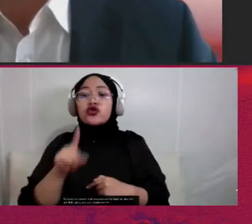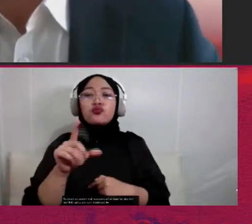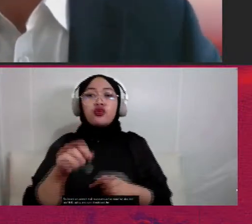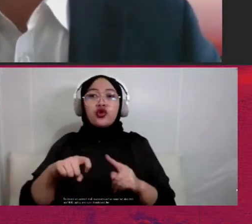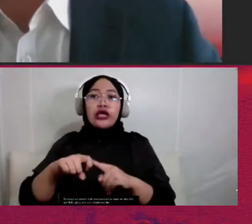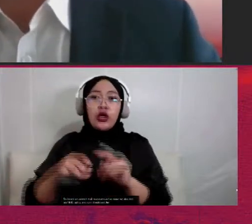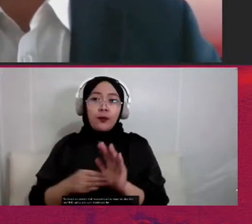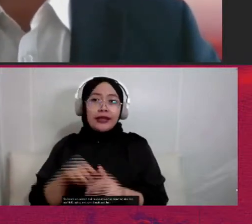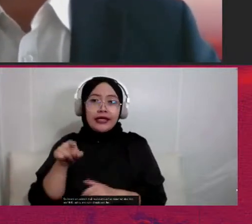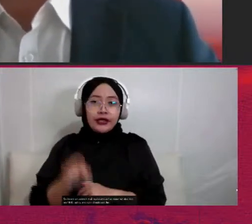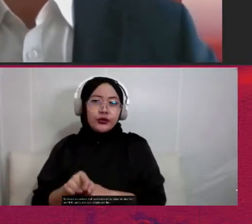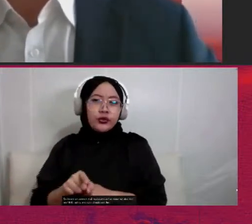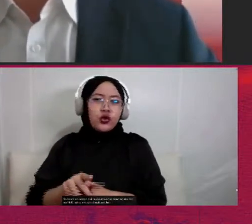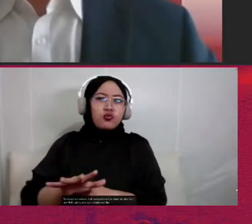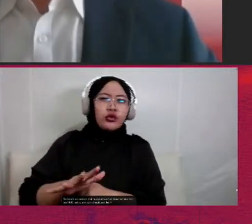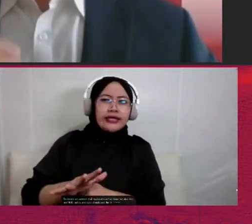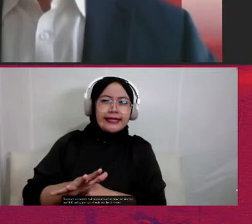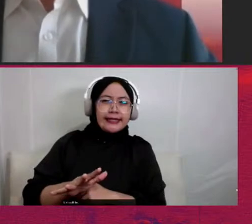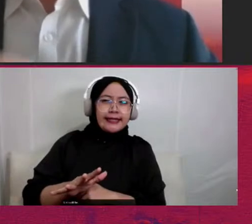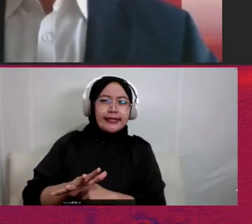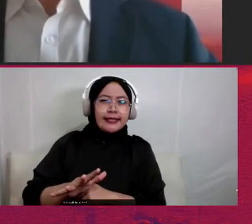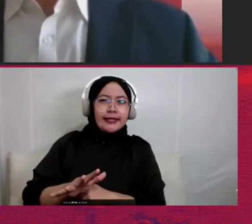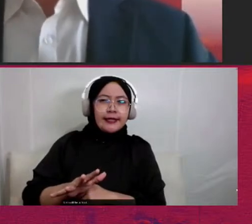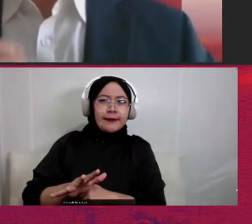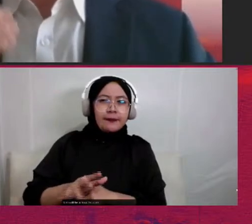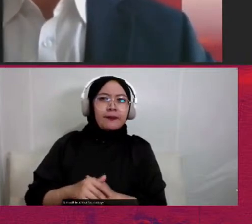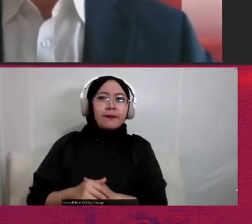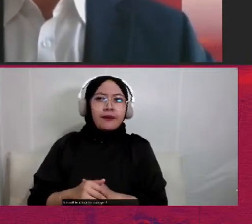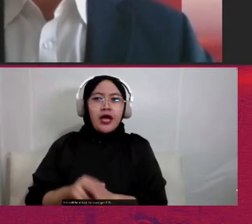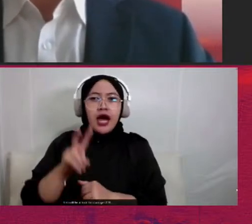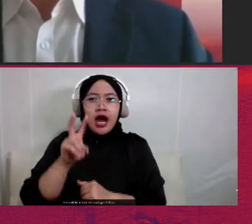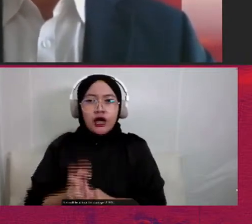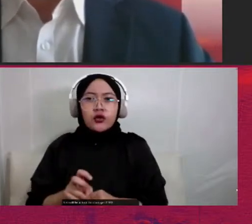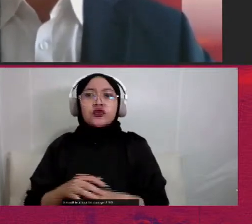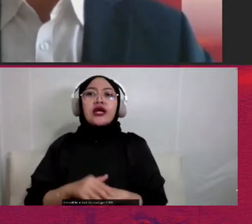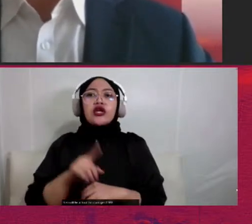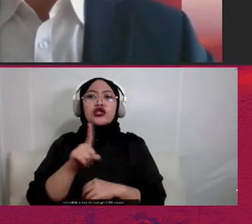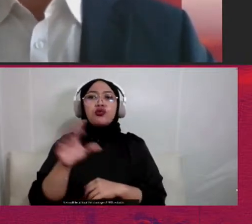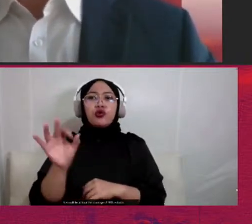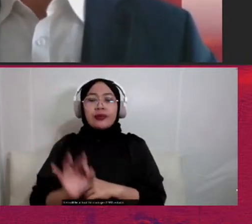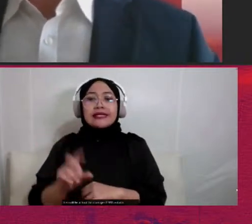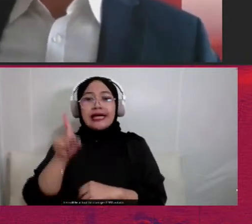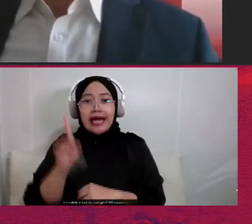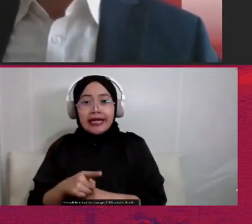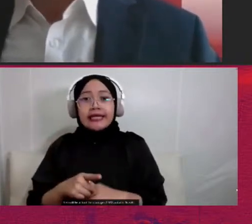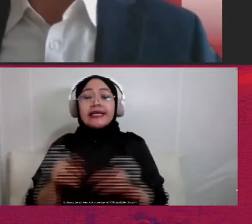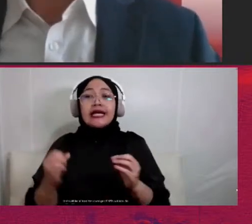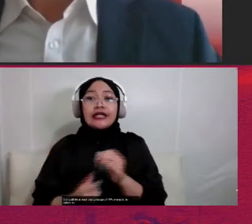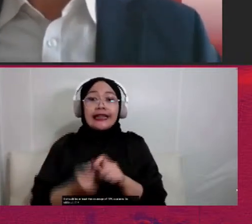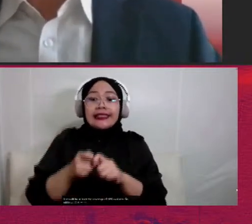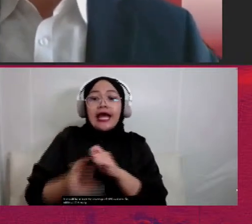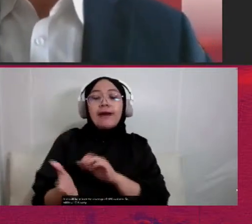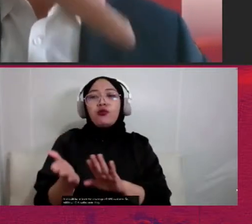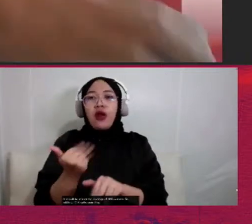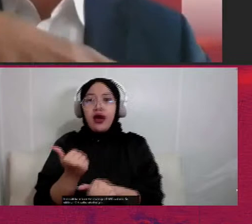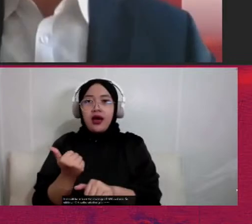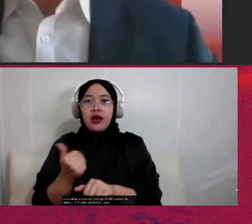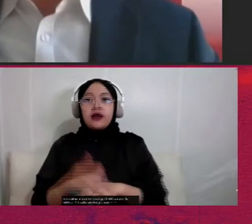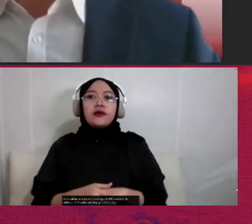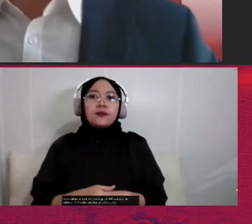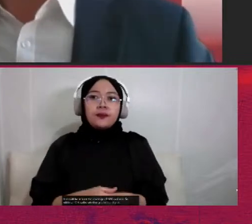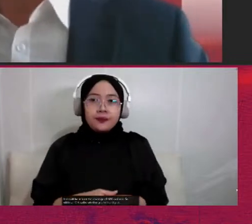be, it should be at least a coverage of 10% available. So within a 10K radius, whether you're in